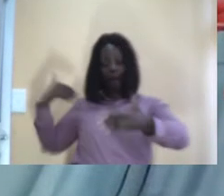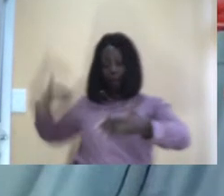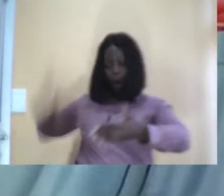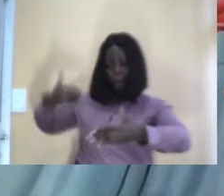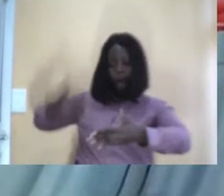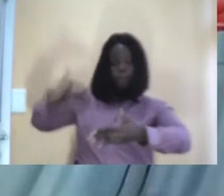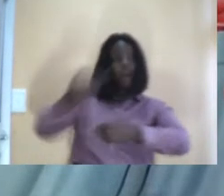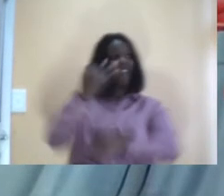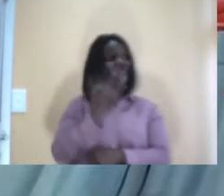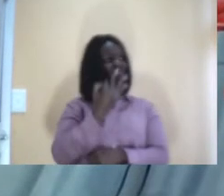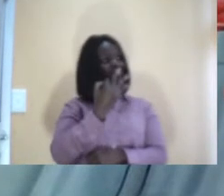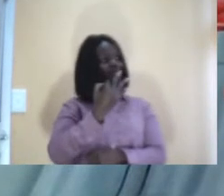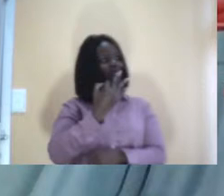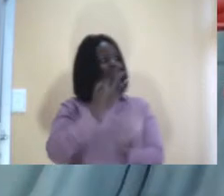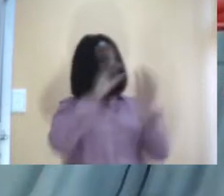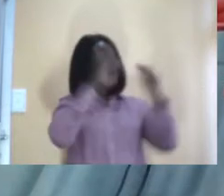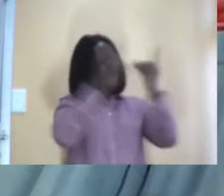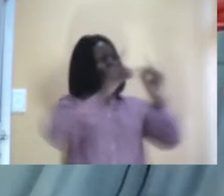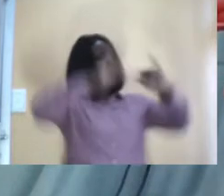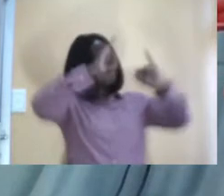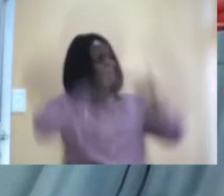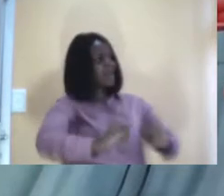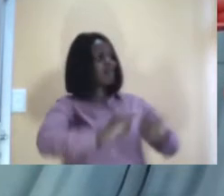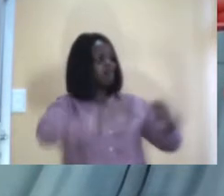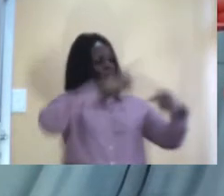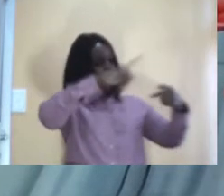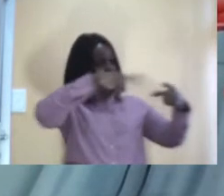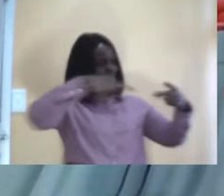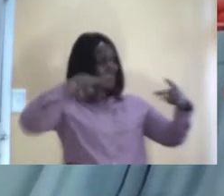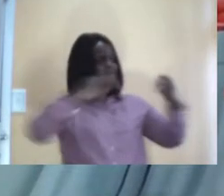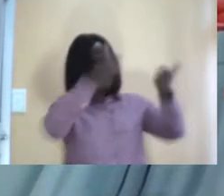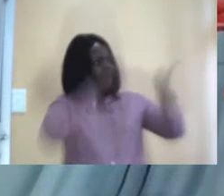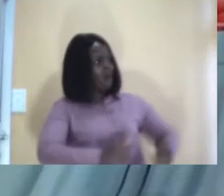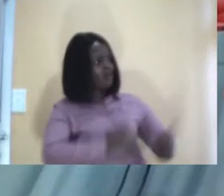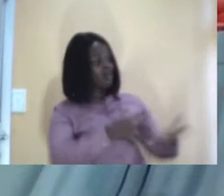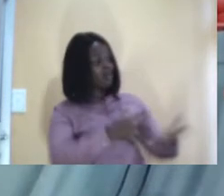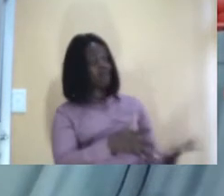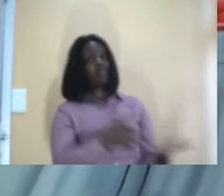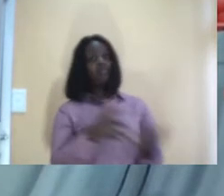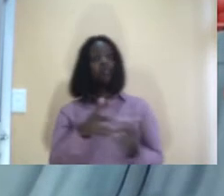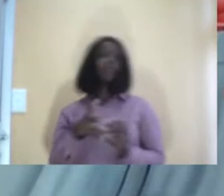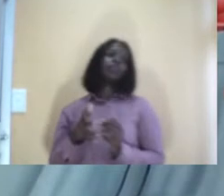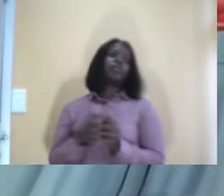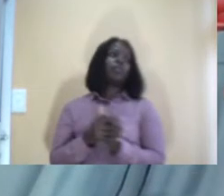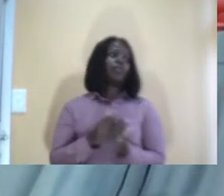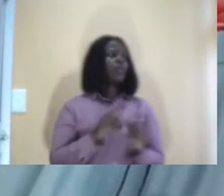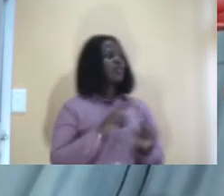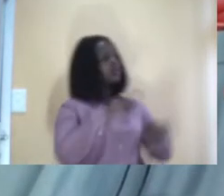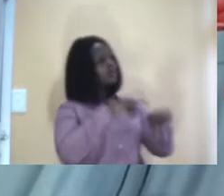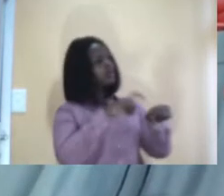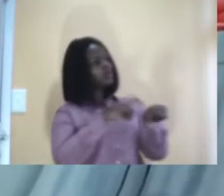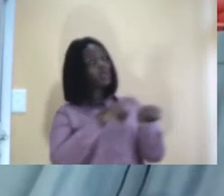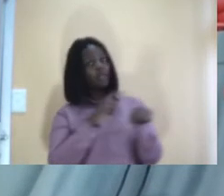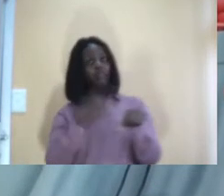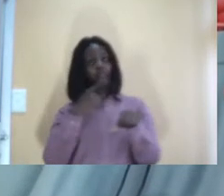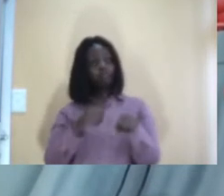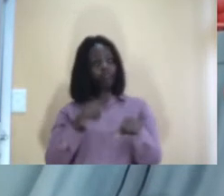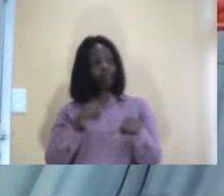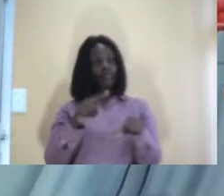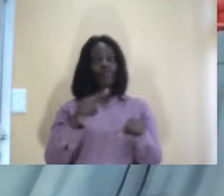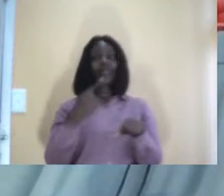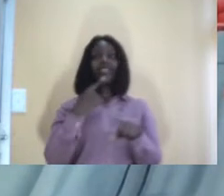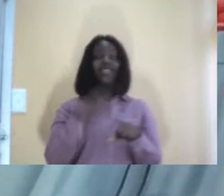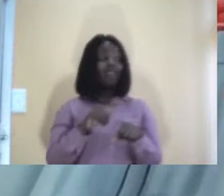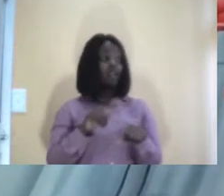has received a poor audit outcomes. They present to us unconvincingly resolution that said